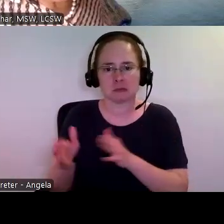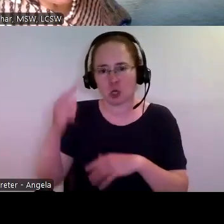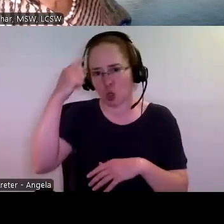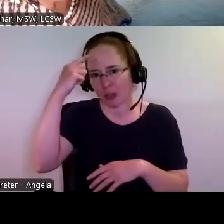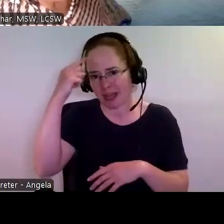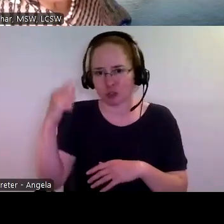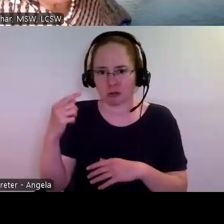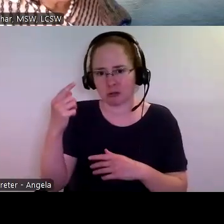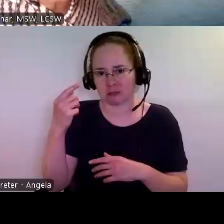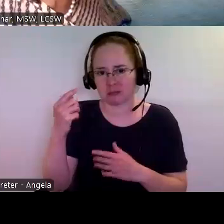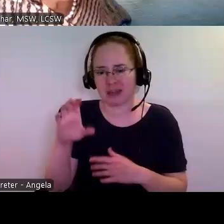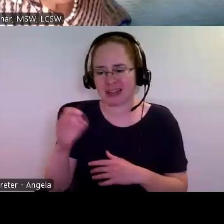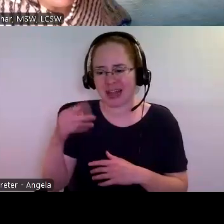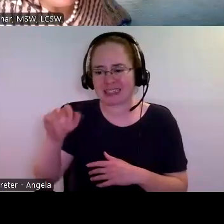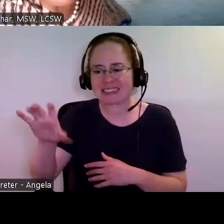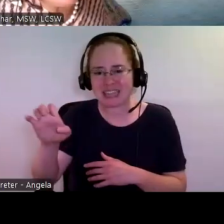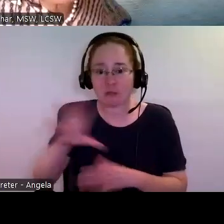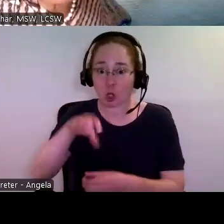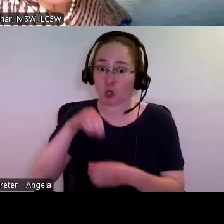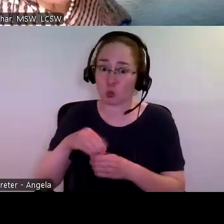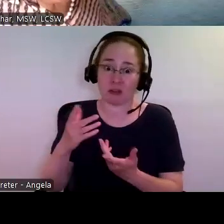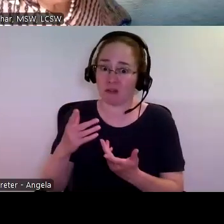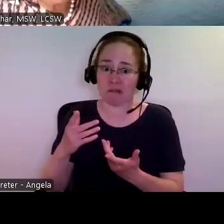neurological and cognitive, including lack of